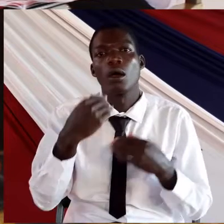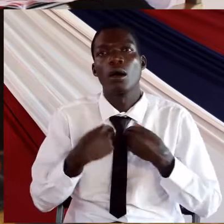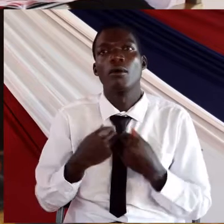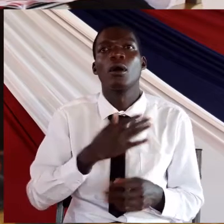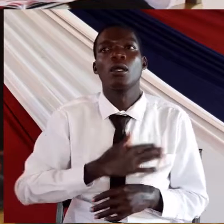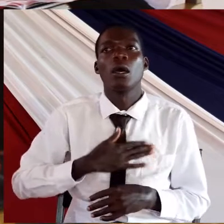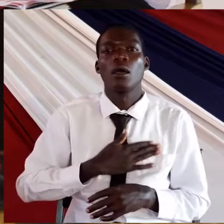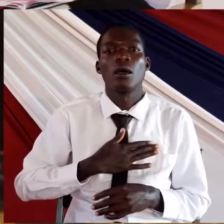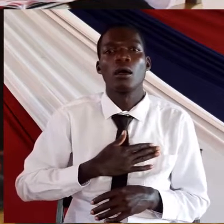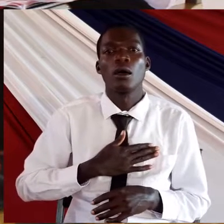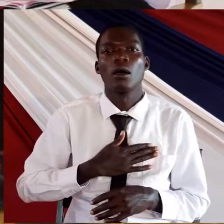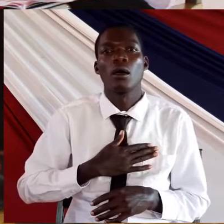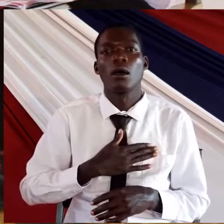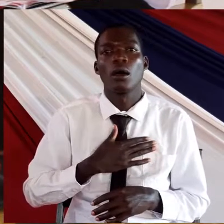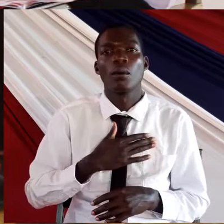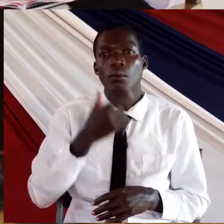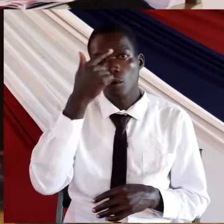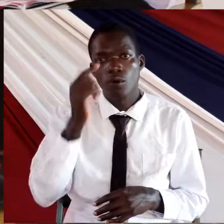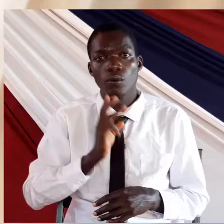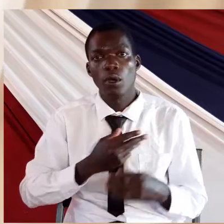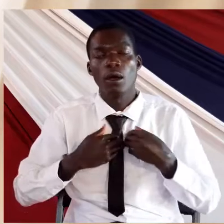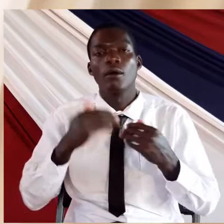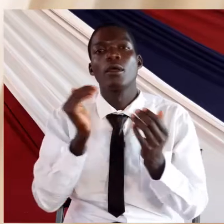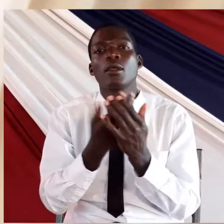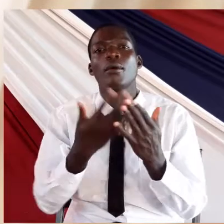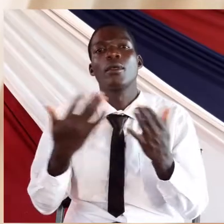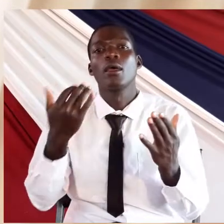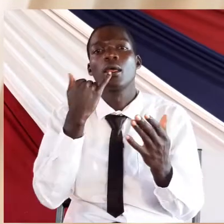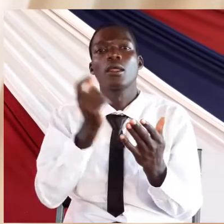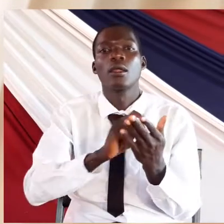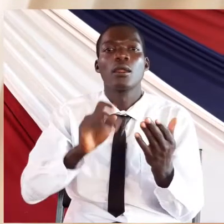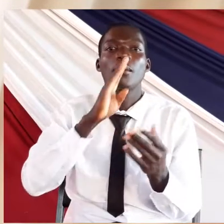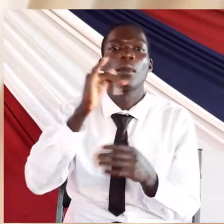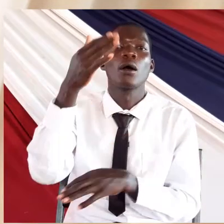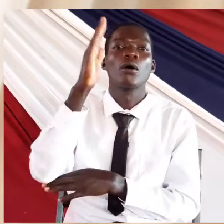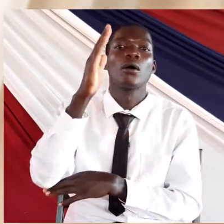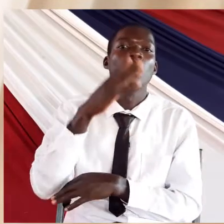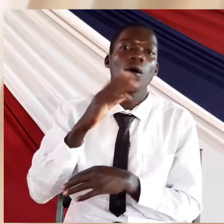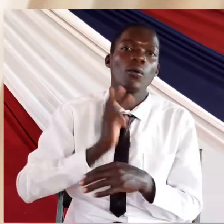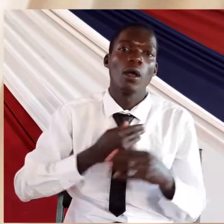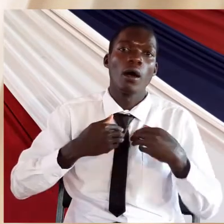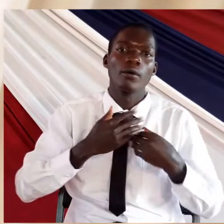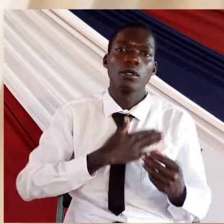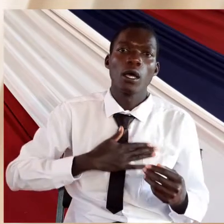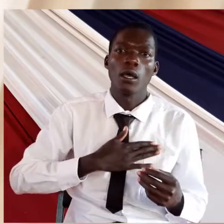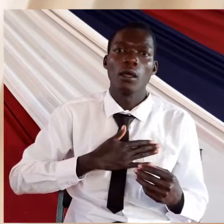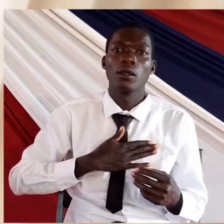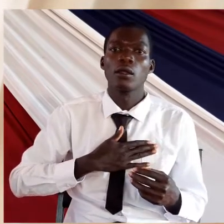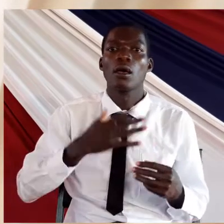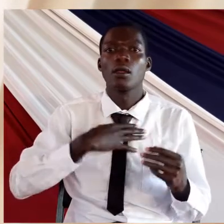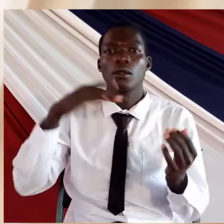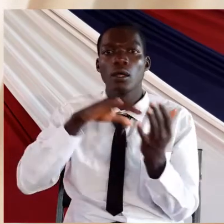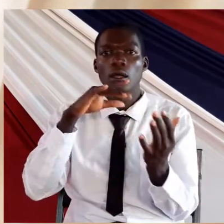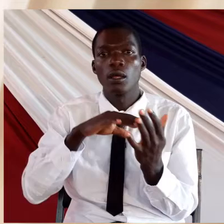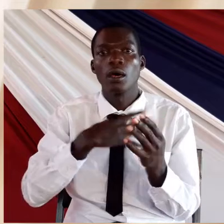science because we have something that has already been created by God. Now scientists are making their studies,